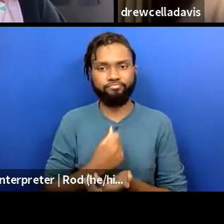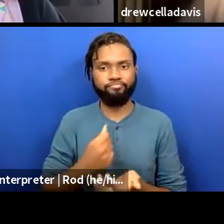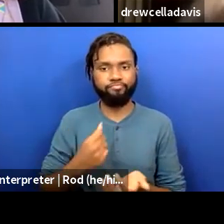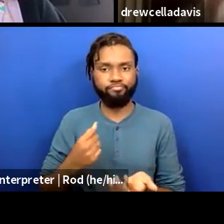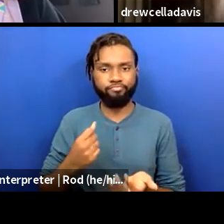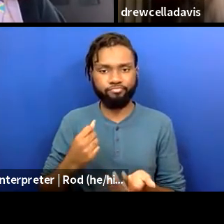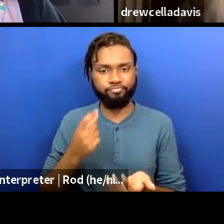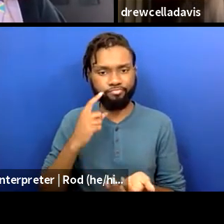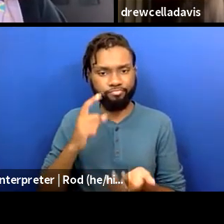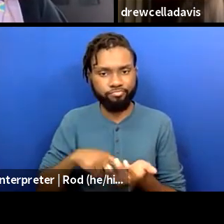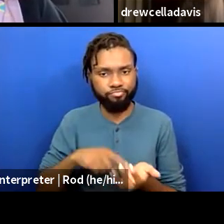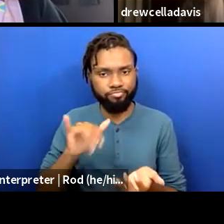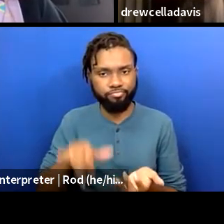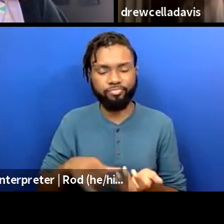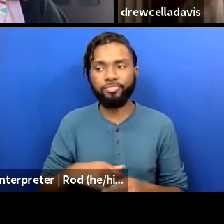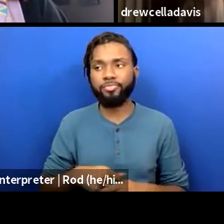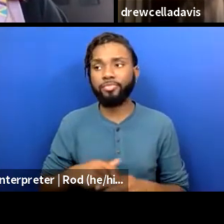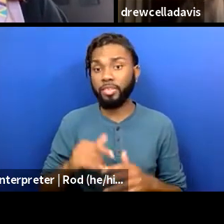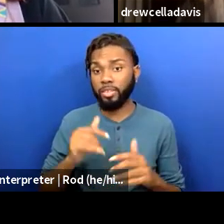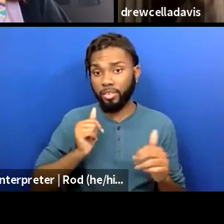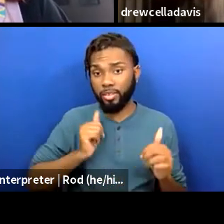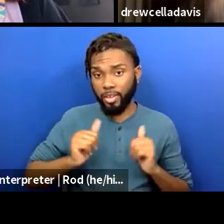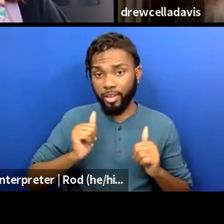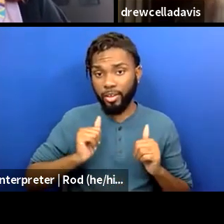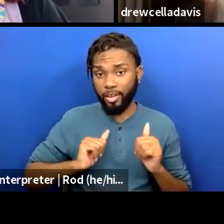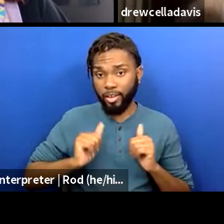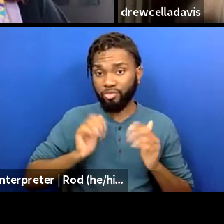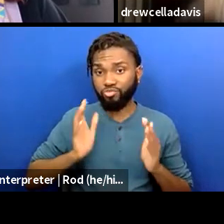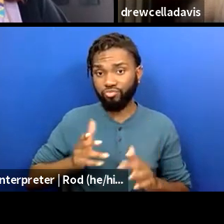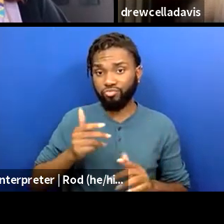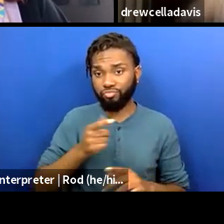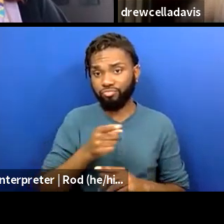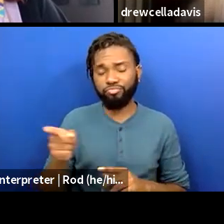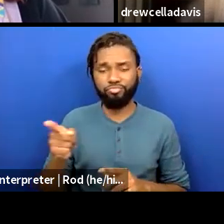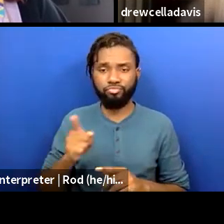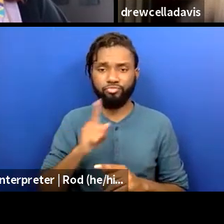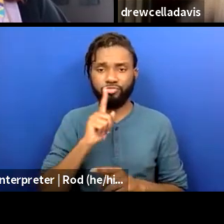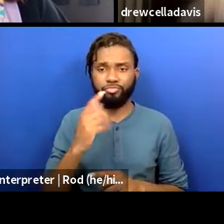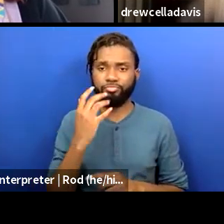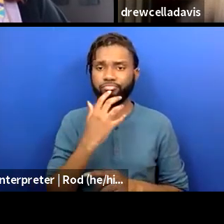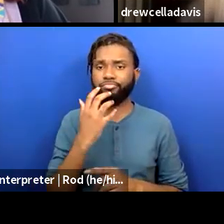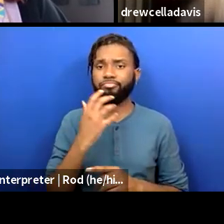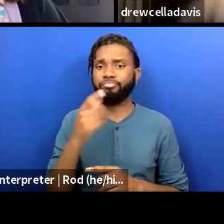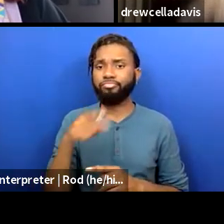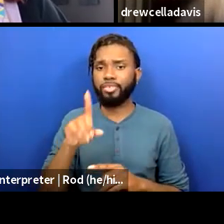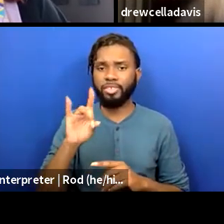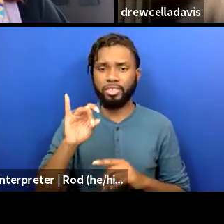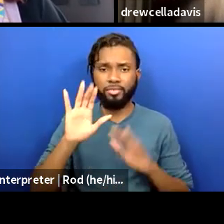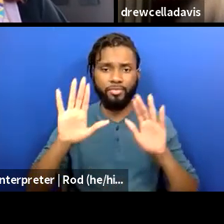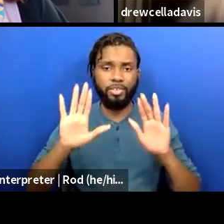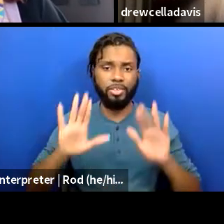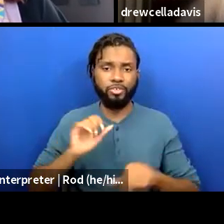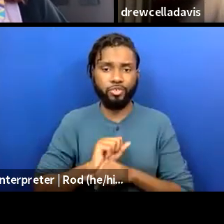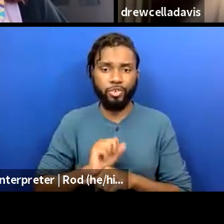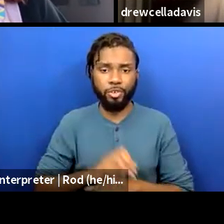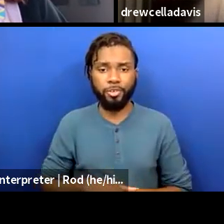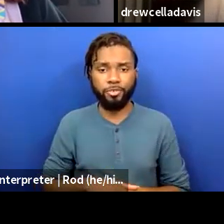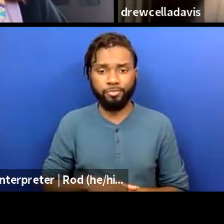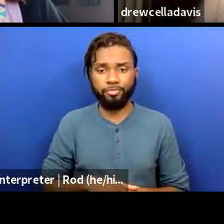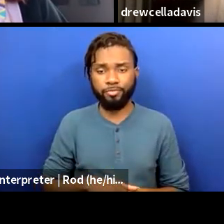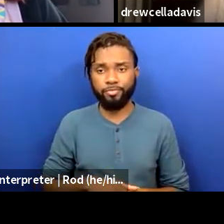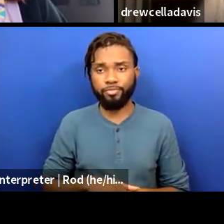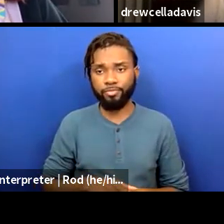And the cast was wonderful. They did a fantastic job. It's really quite something